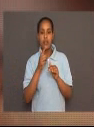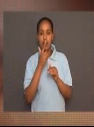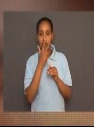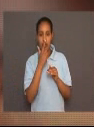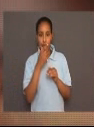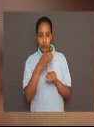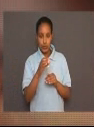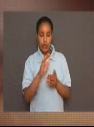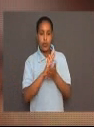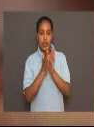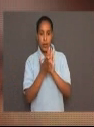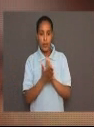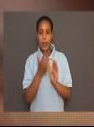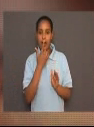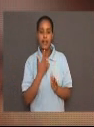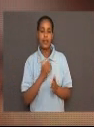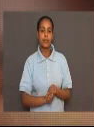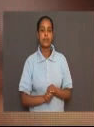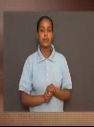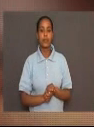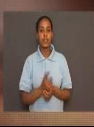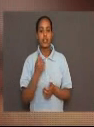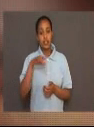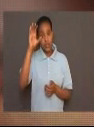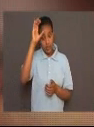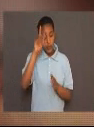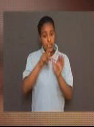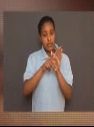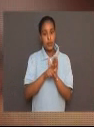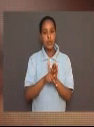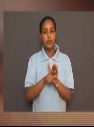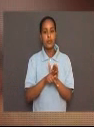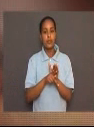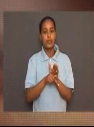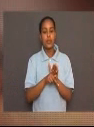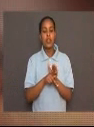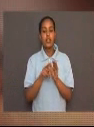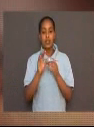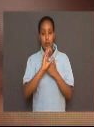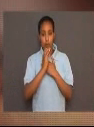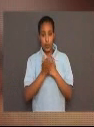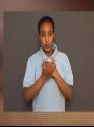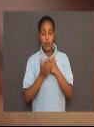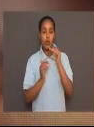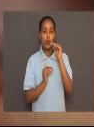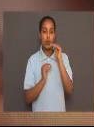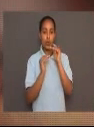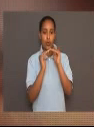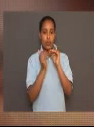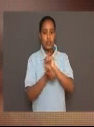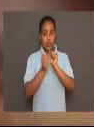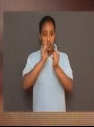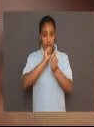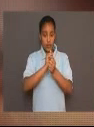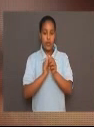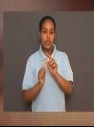solution will become. By Le Chatelier's principle, the position of equilibrium shifts to